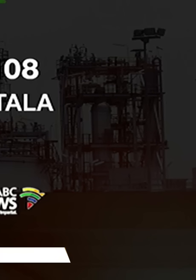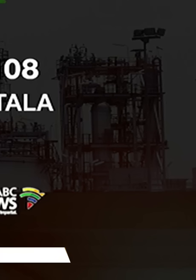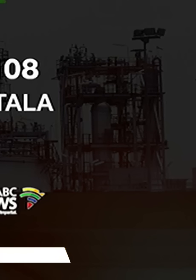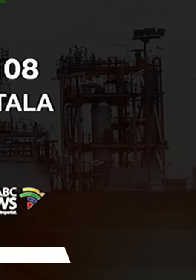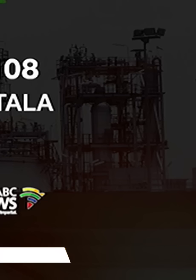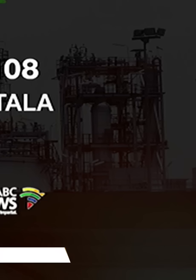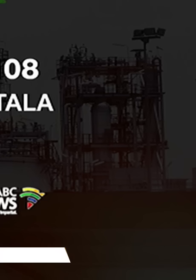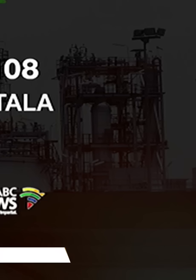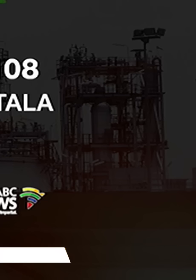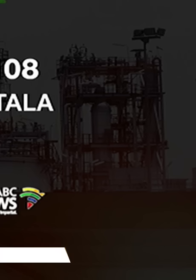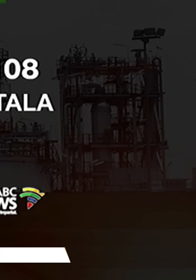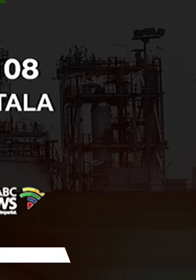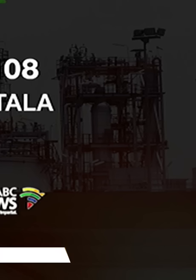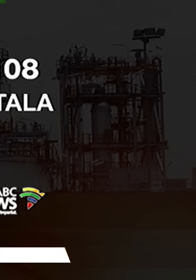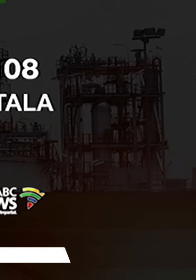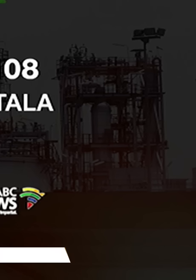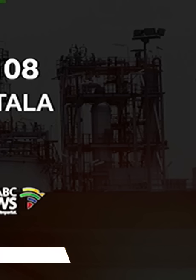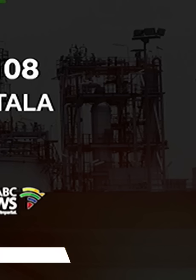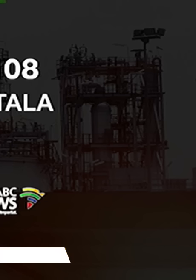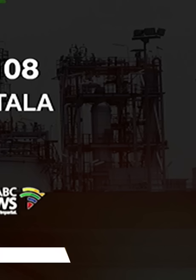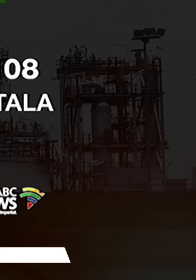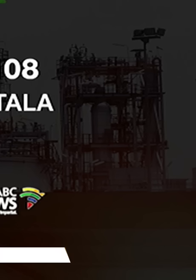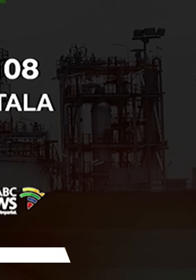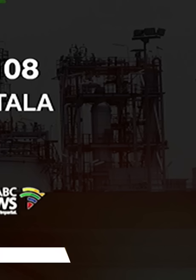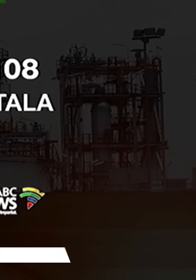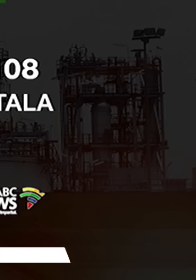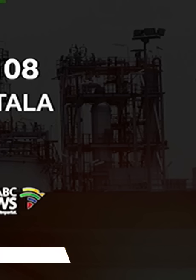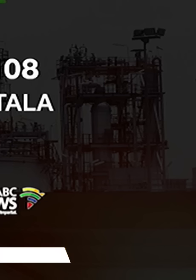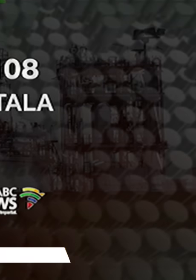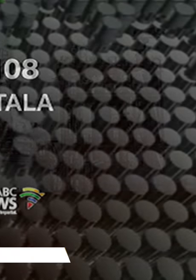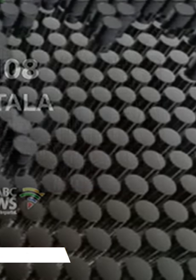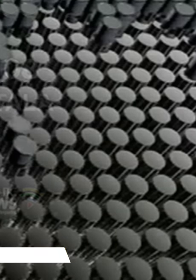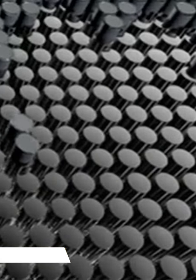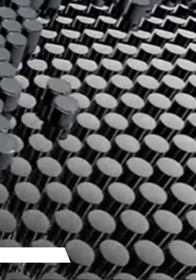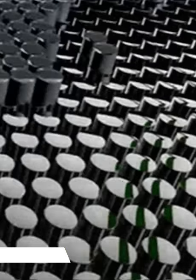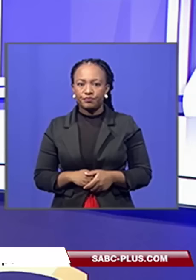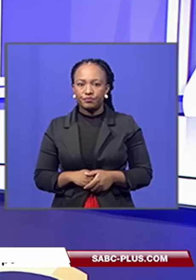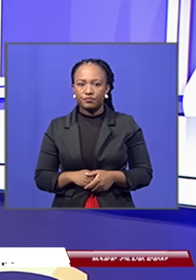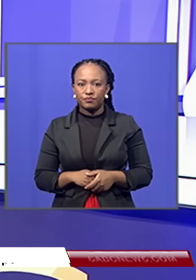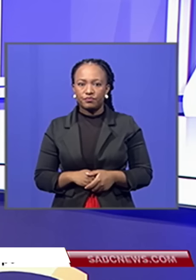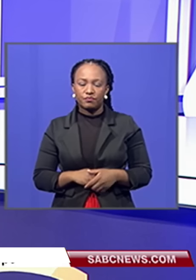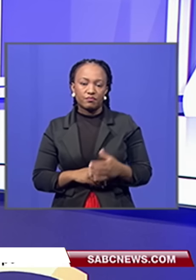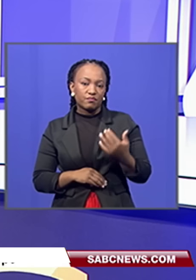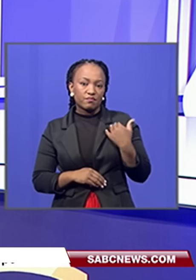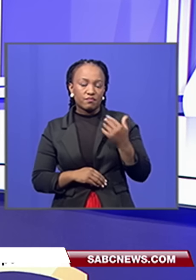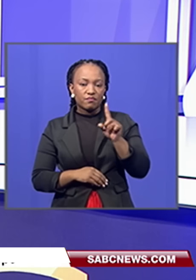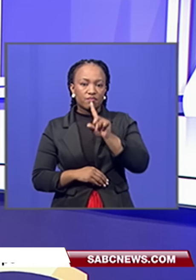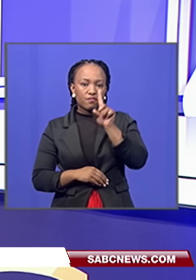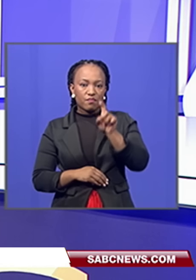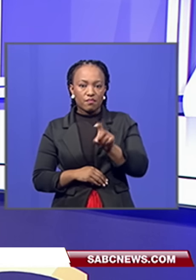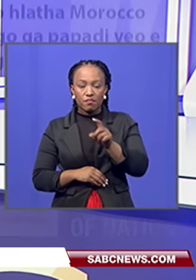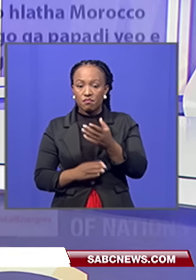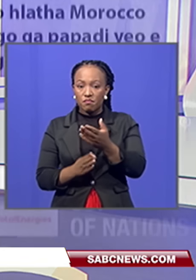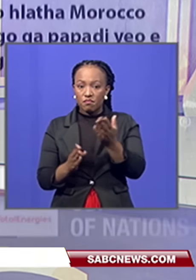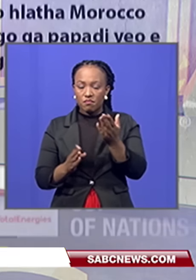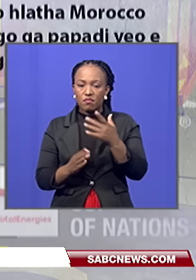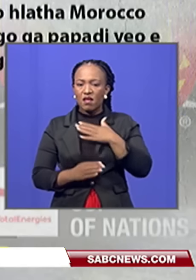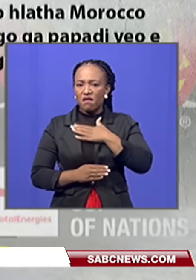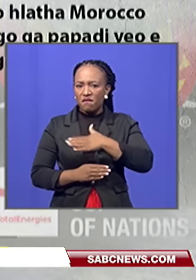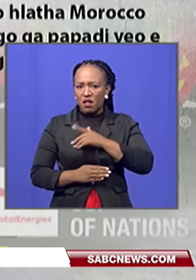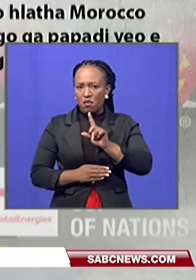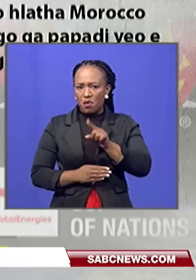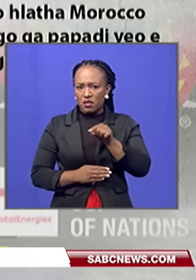Theko ya dirafša e fokotše ntle fela le ya oli e tala. ana go putšišo ya letšatši re botšišitše gore na maikutlo a